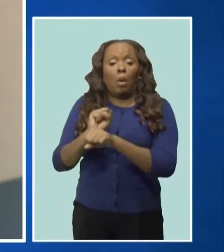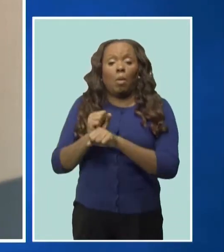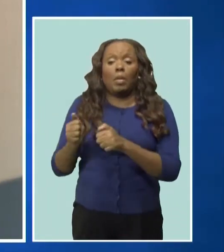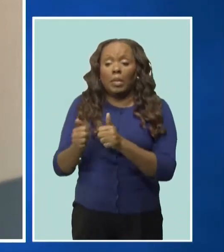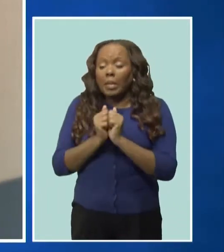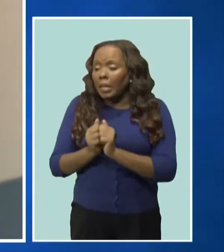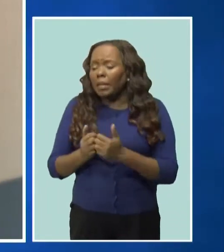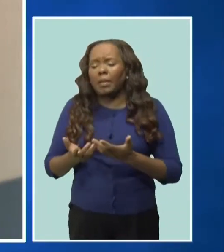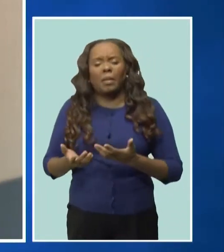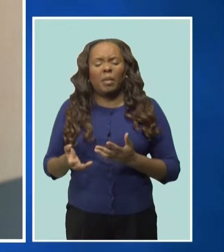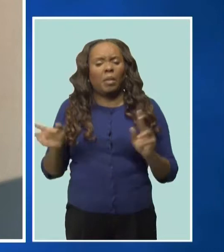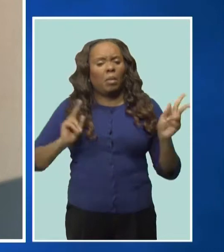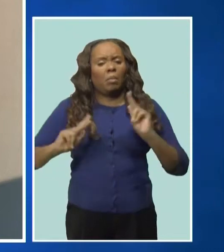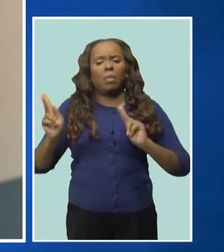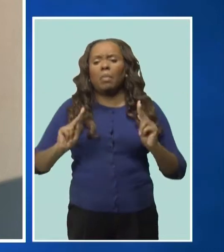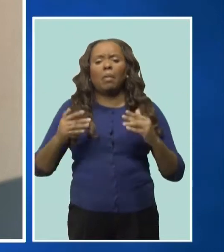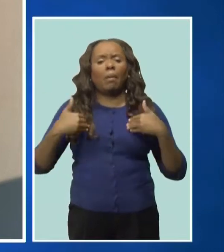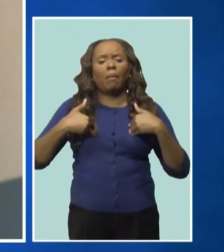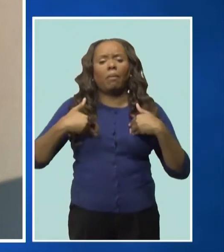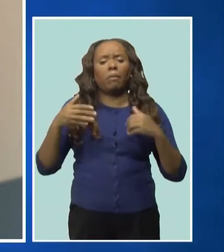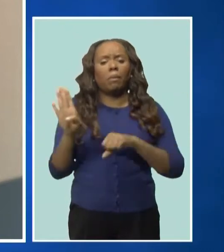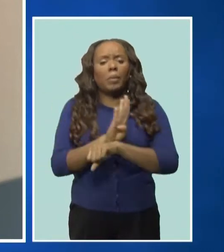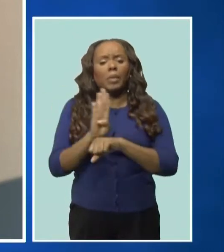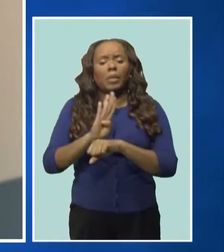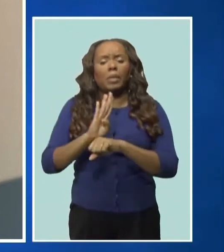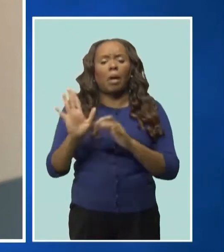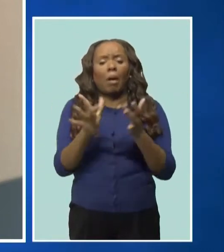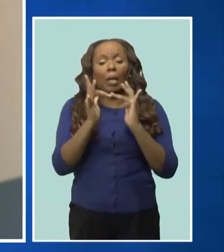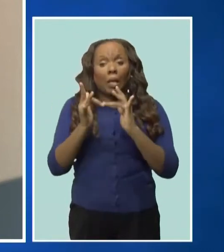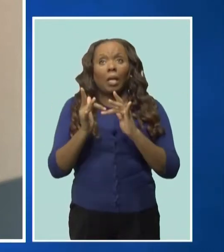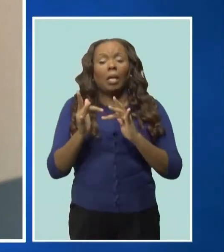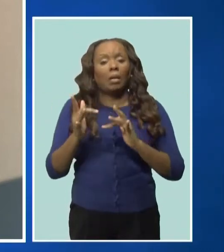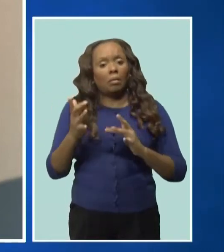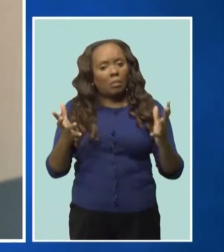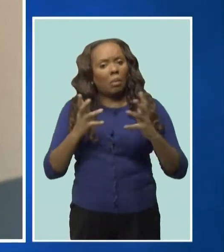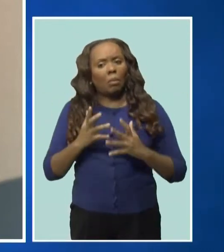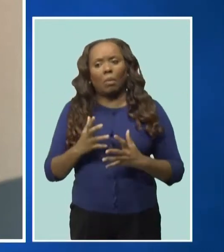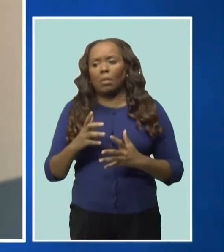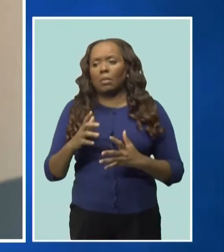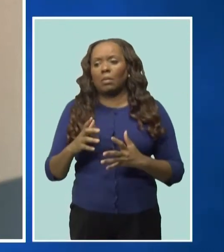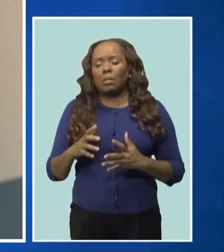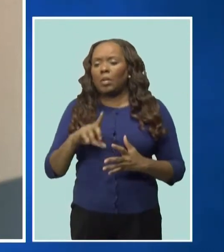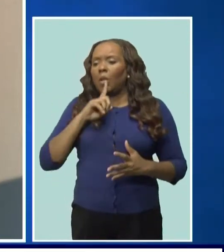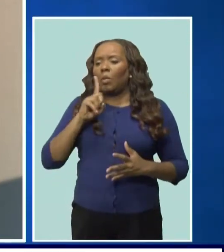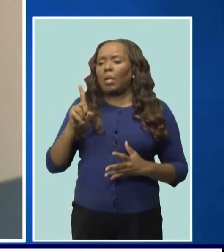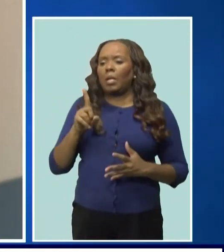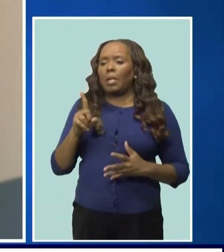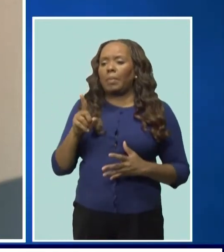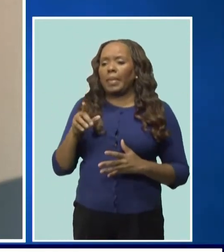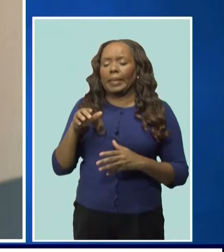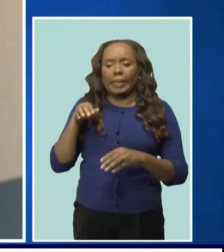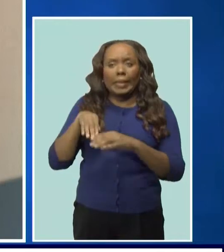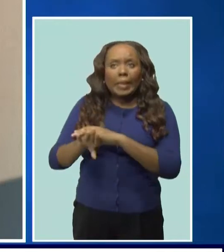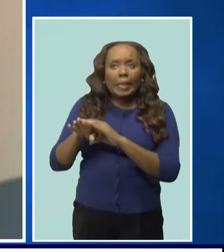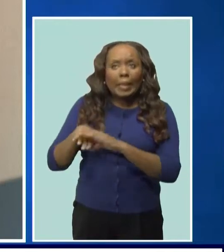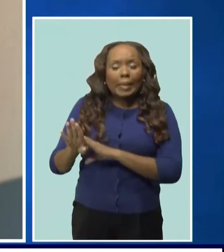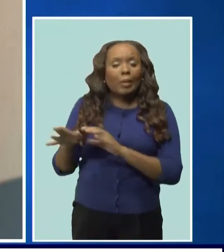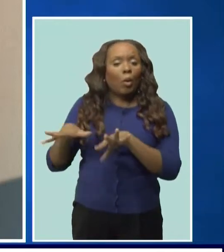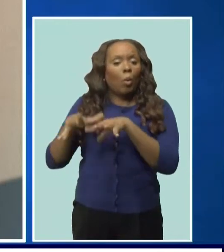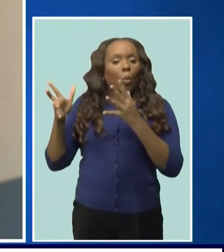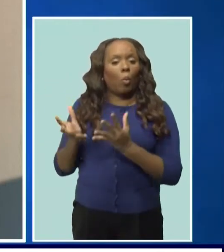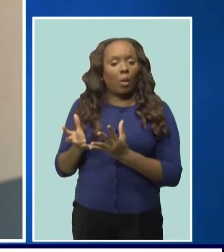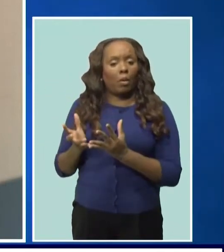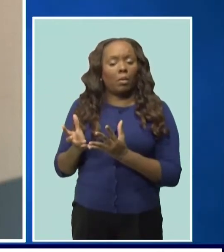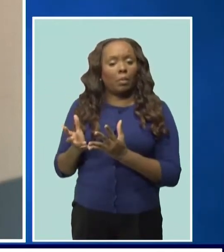online and tapping into the world business. And that's the key thing here, is to help the